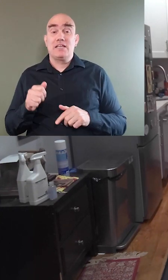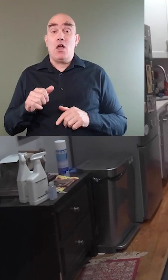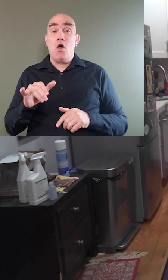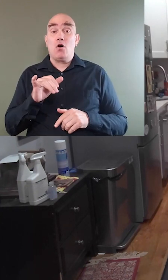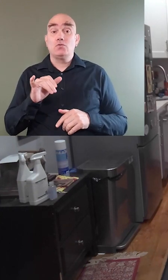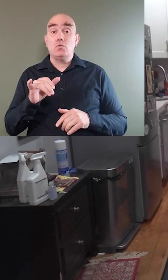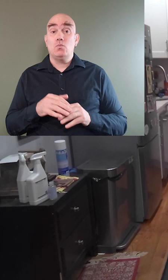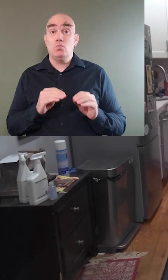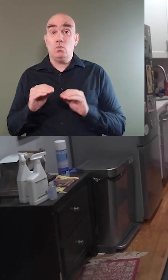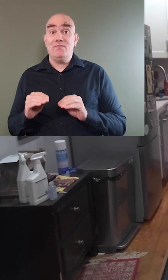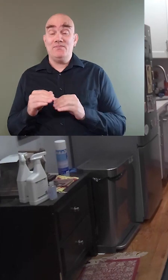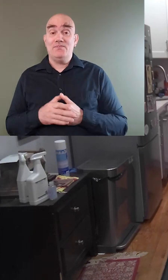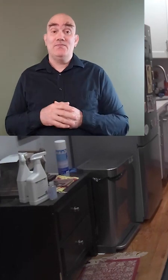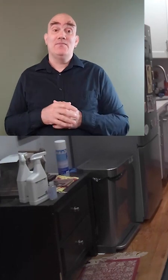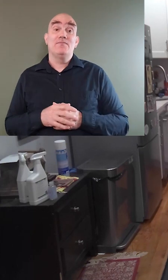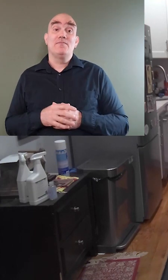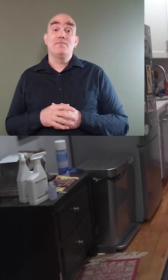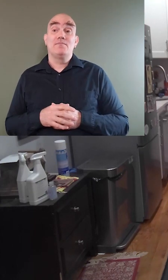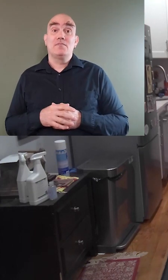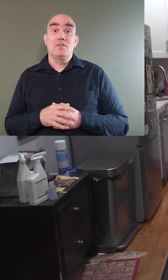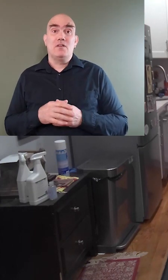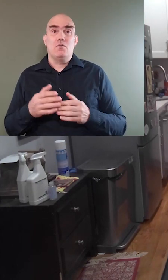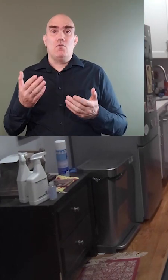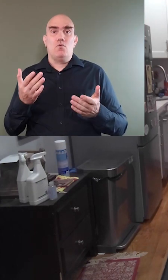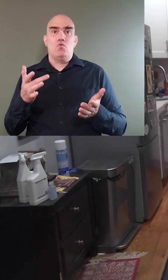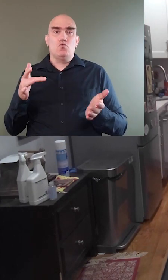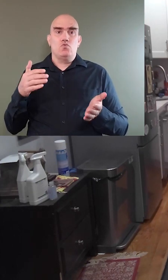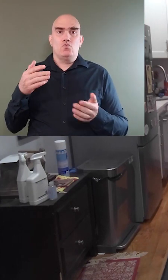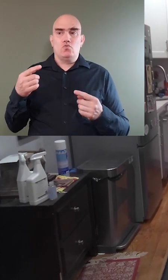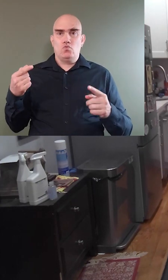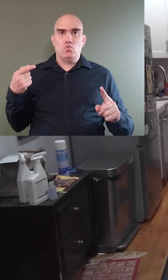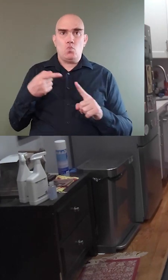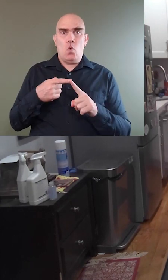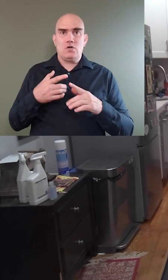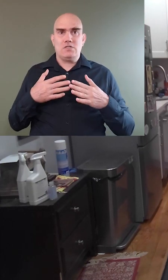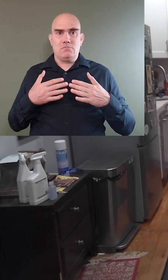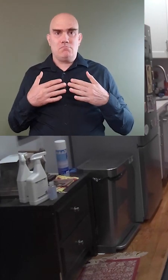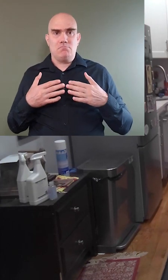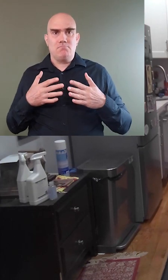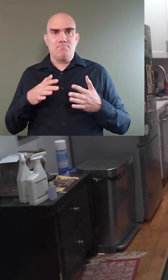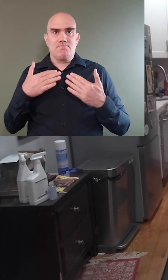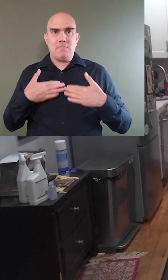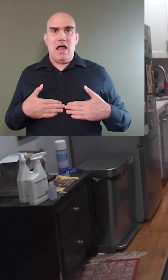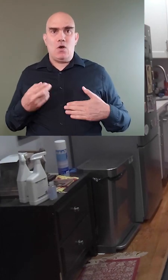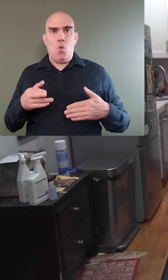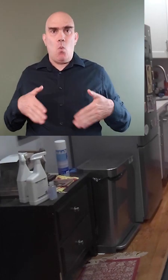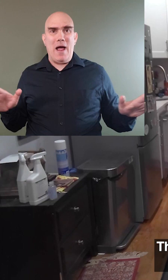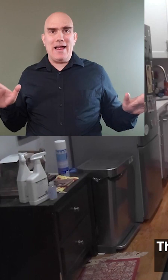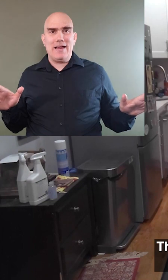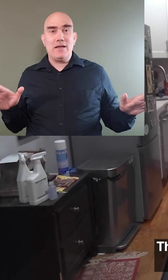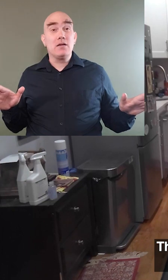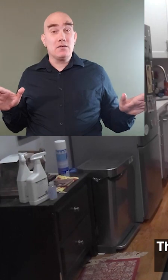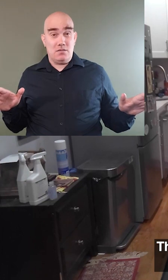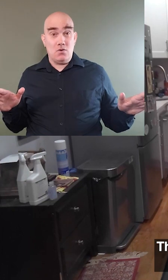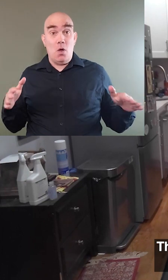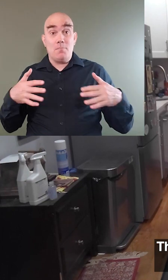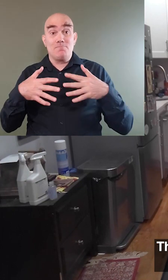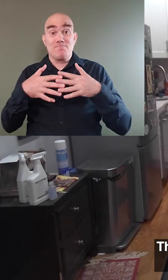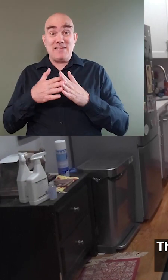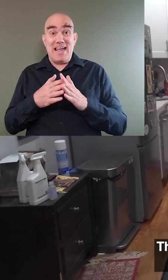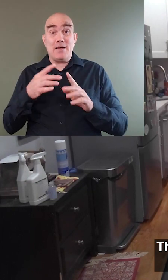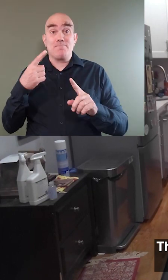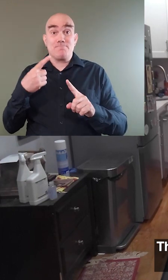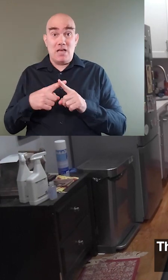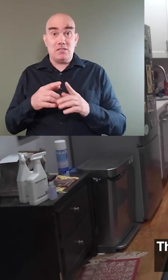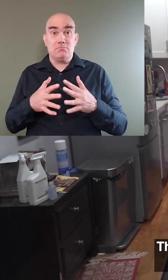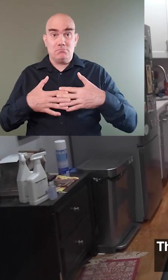but they can also move in towards the midline of the body or away. Those are called